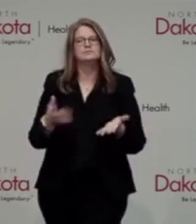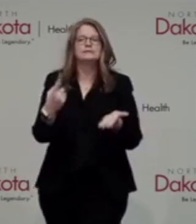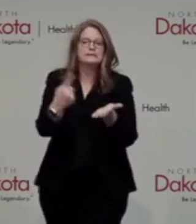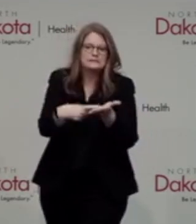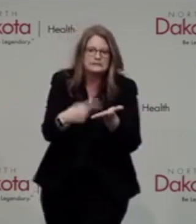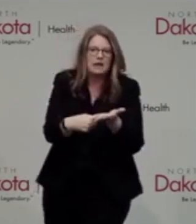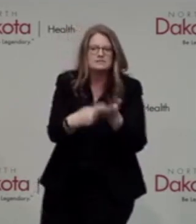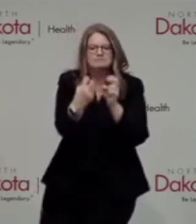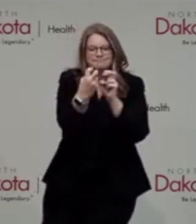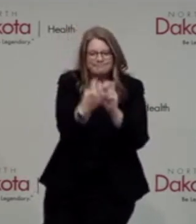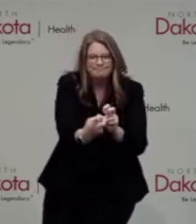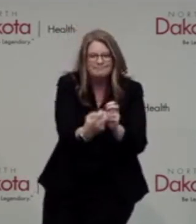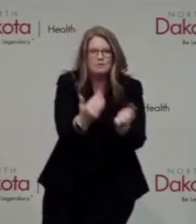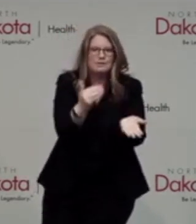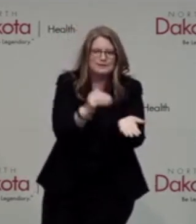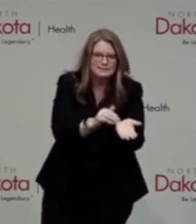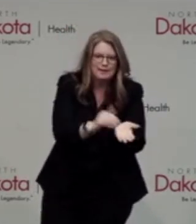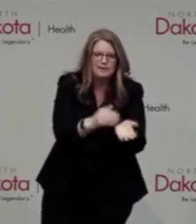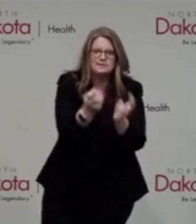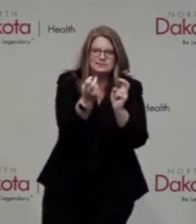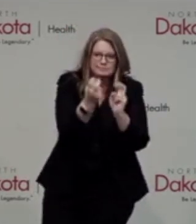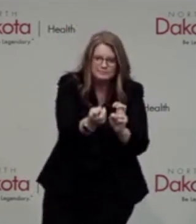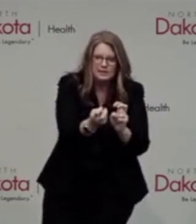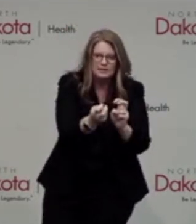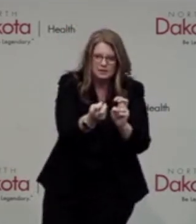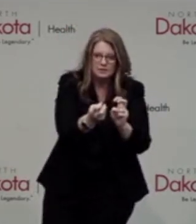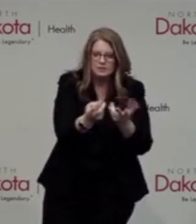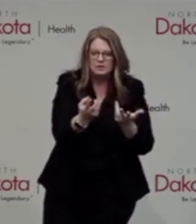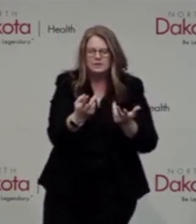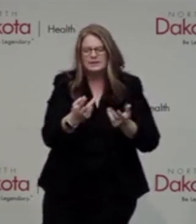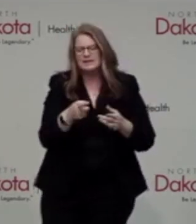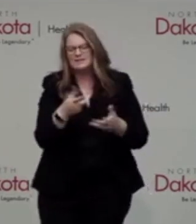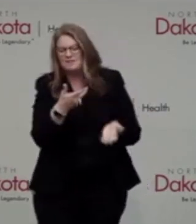got questions about the vaccine. And